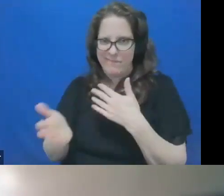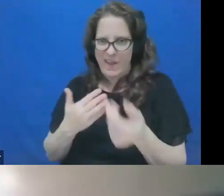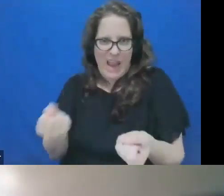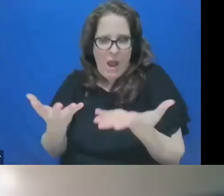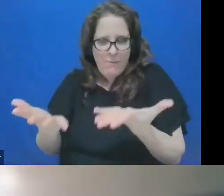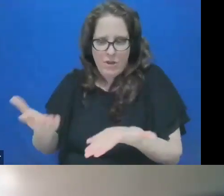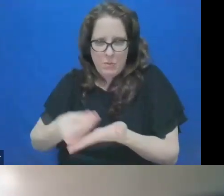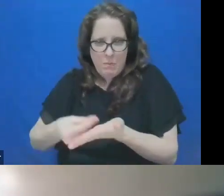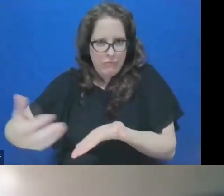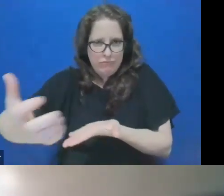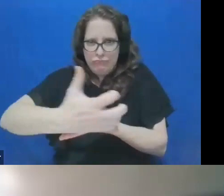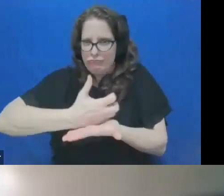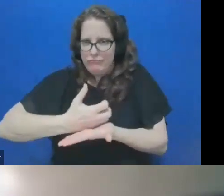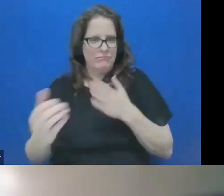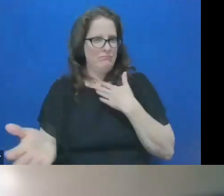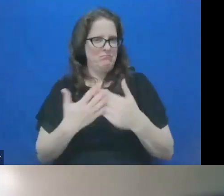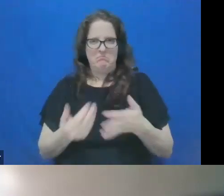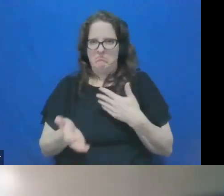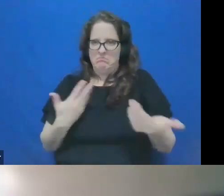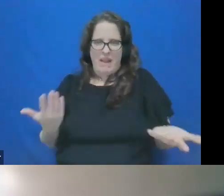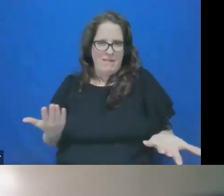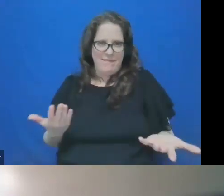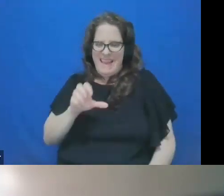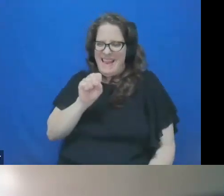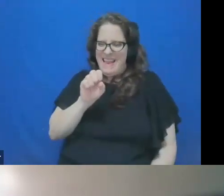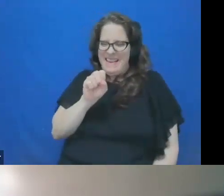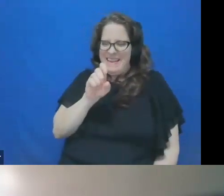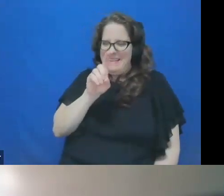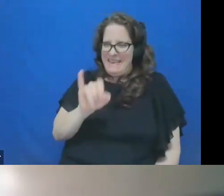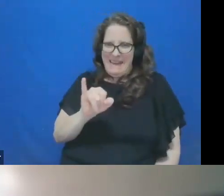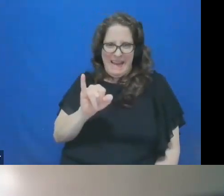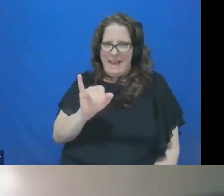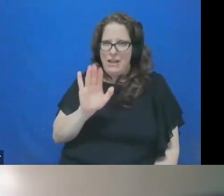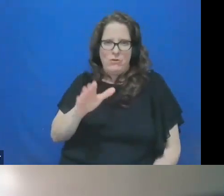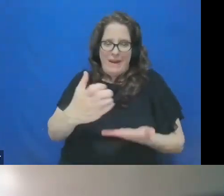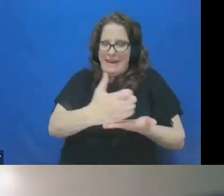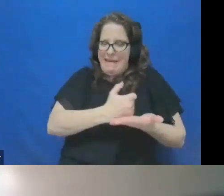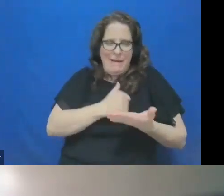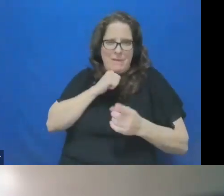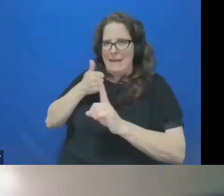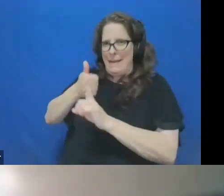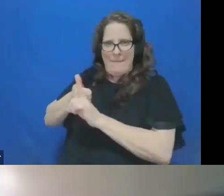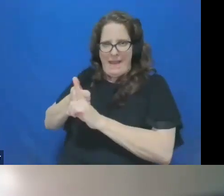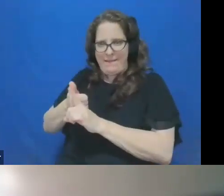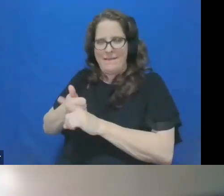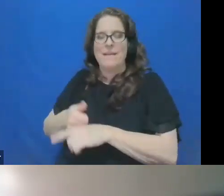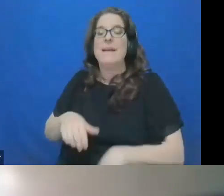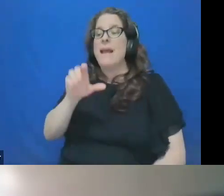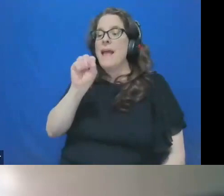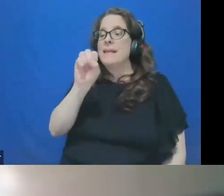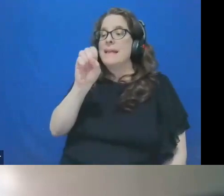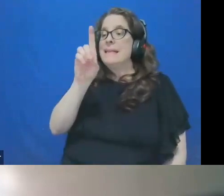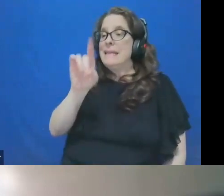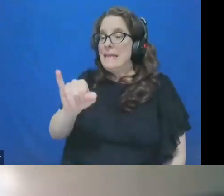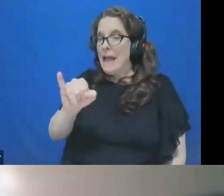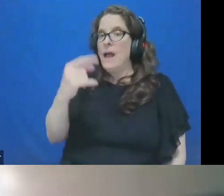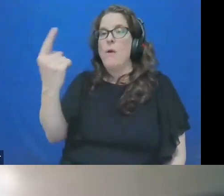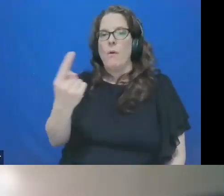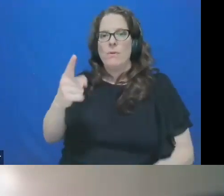assets in your name if you're receiving SSDI. It's based on a disability, but